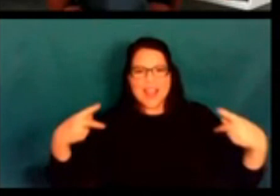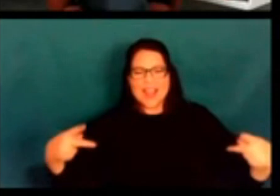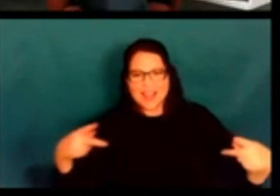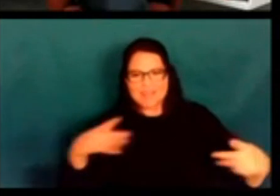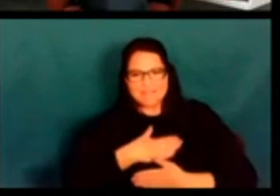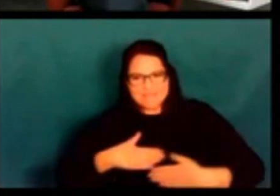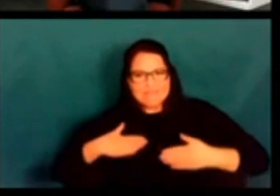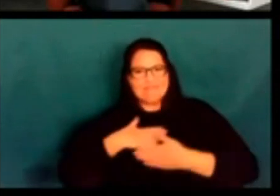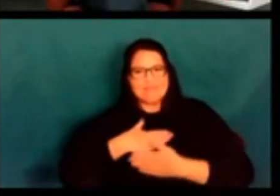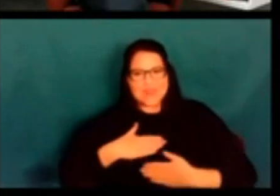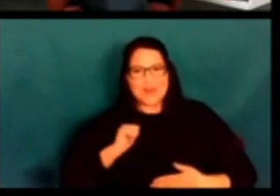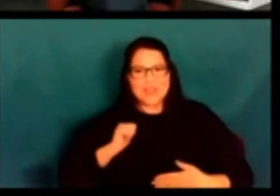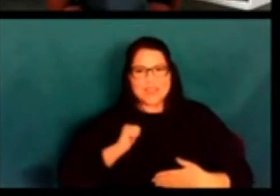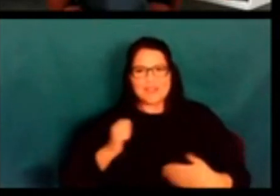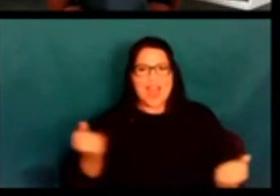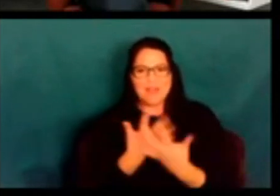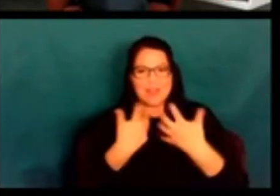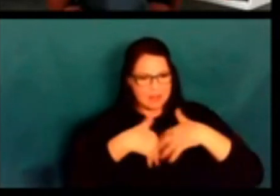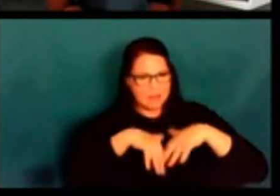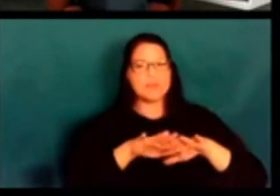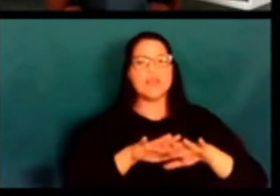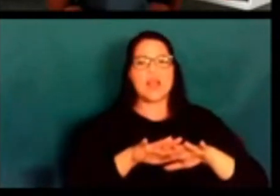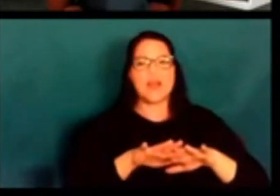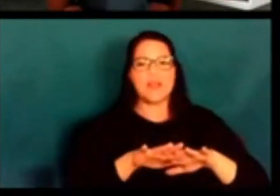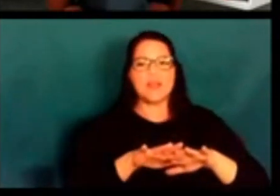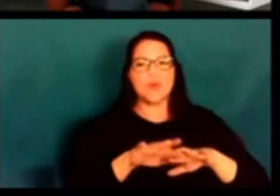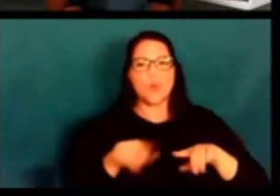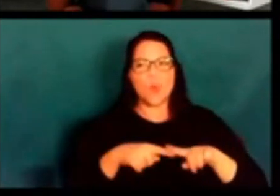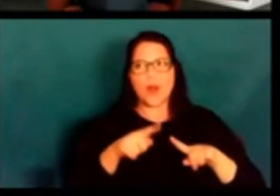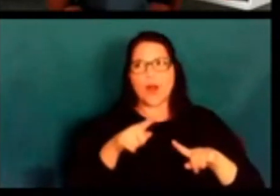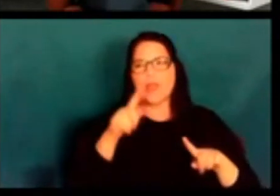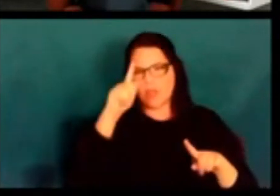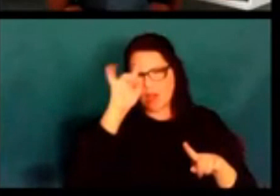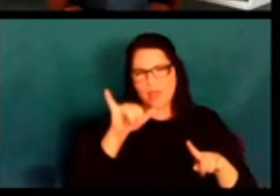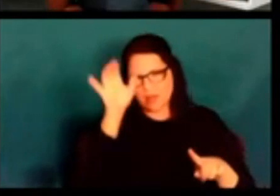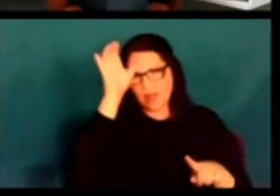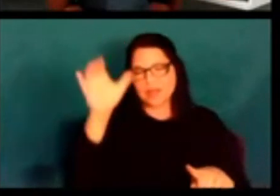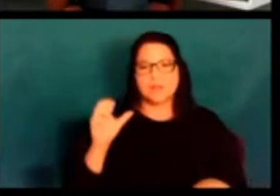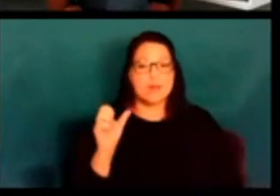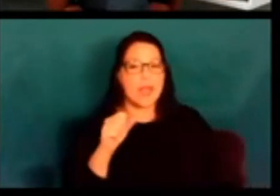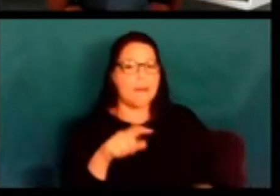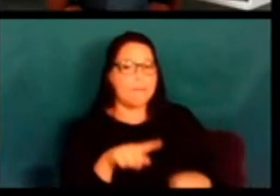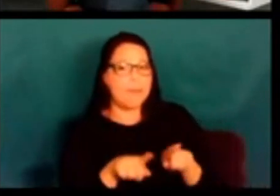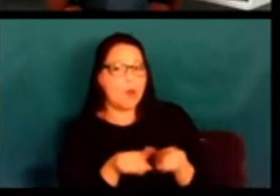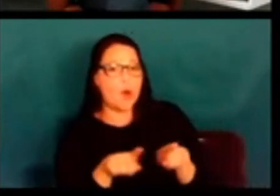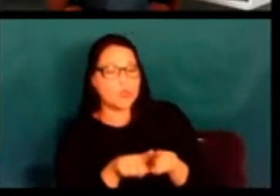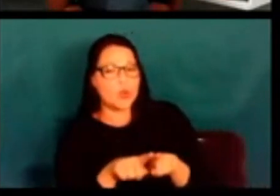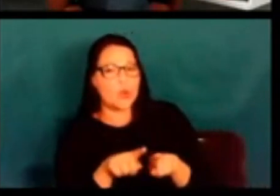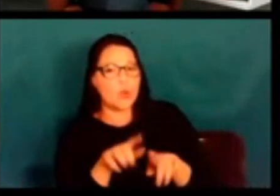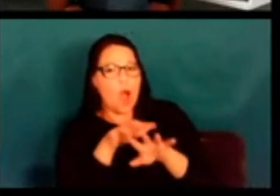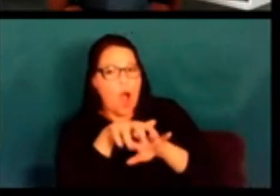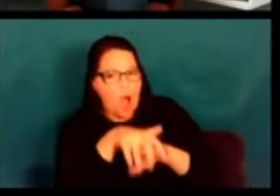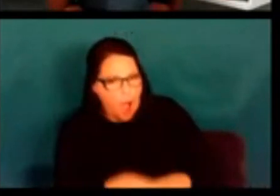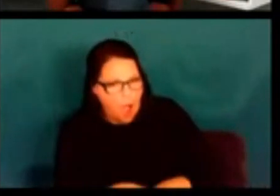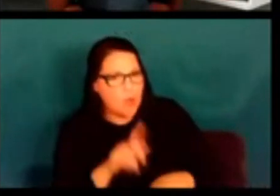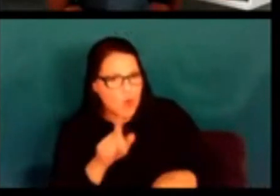a good time. It all just came together once I thought of it like that. Yeah, but also grounded in reality. You